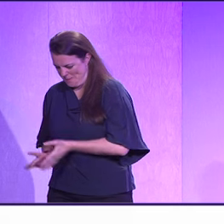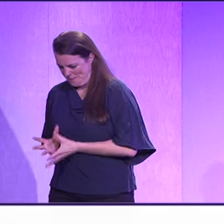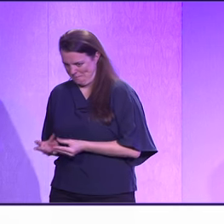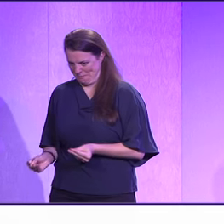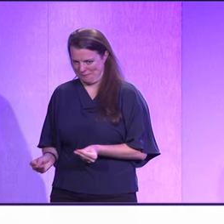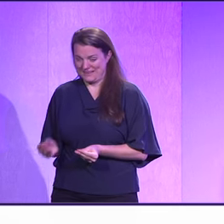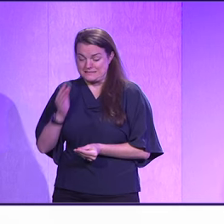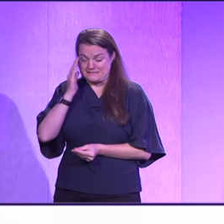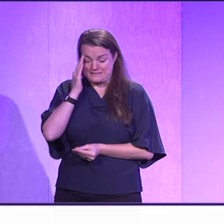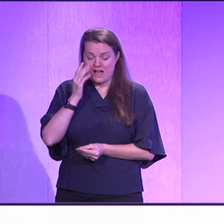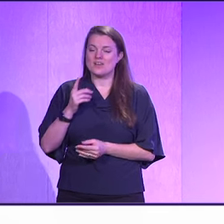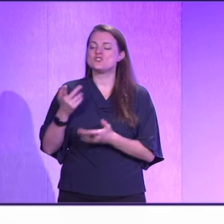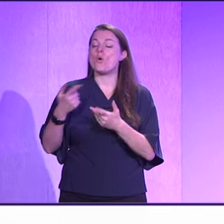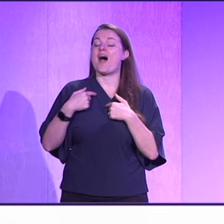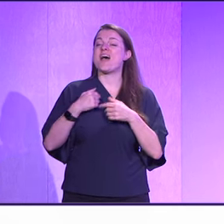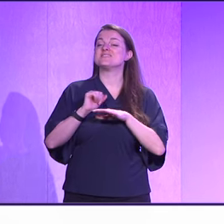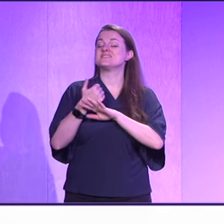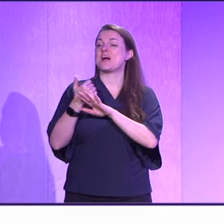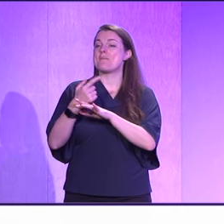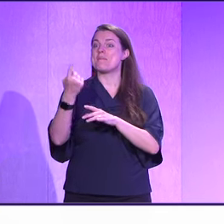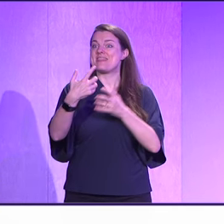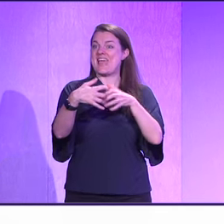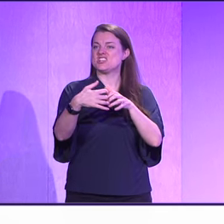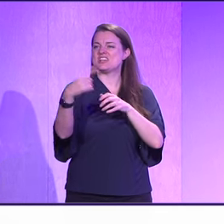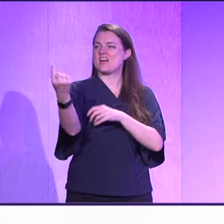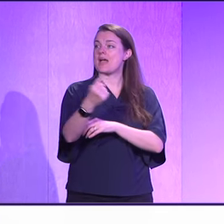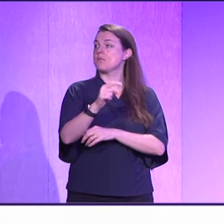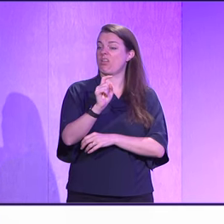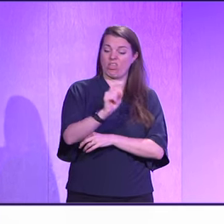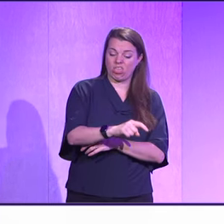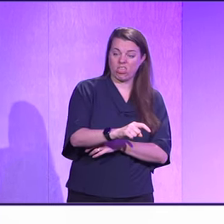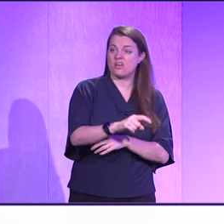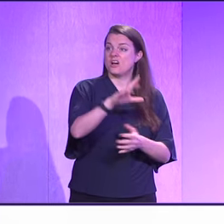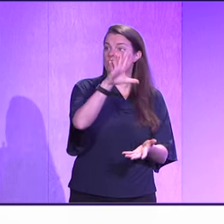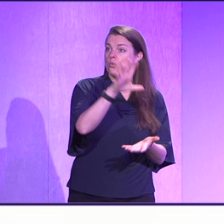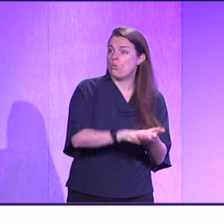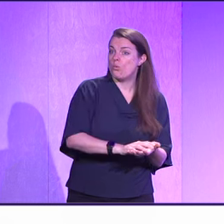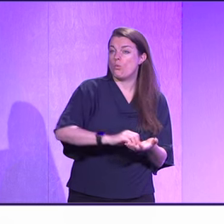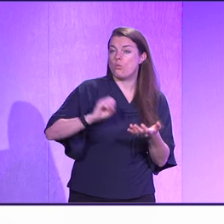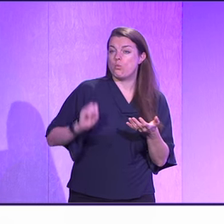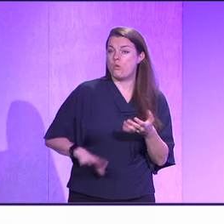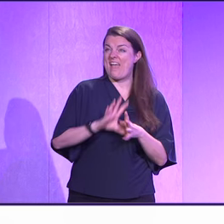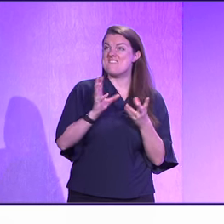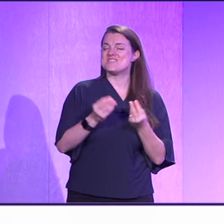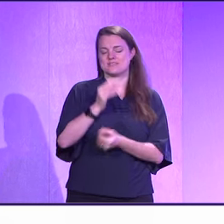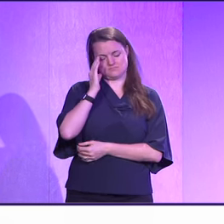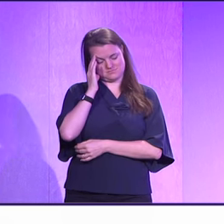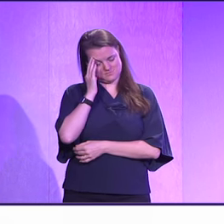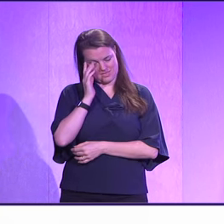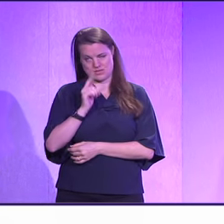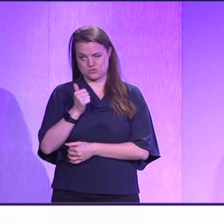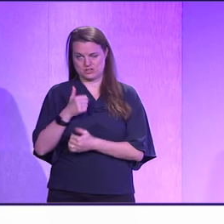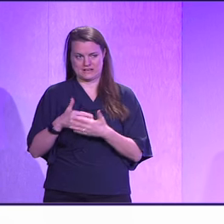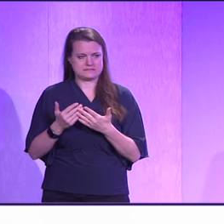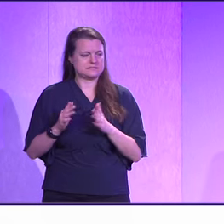it, and then one of our engineers hit that button and deleted everyone's volumes. Yep, that was a good day. Next, because